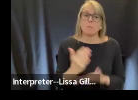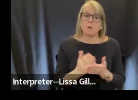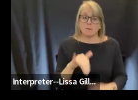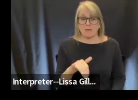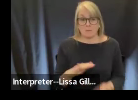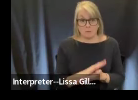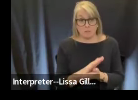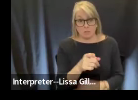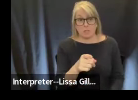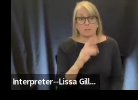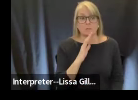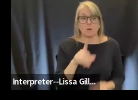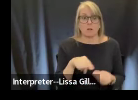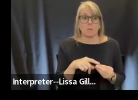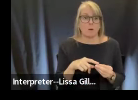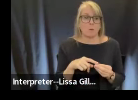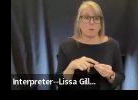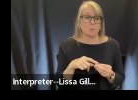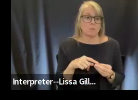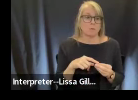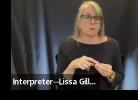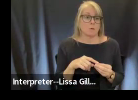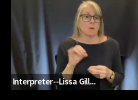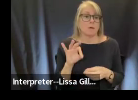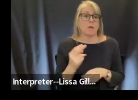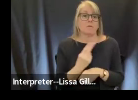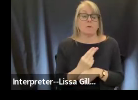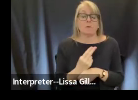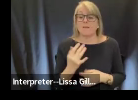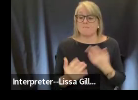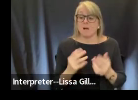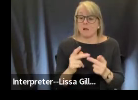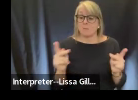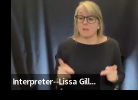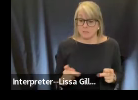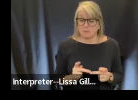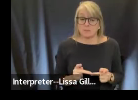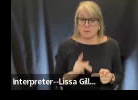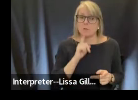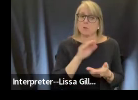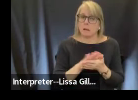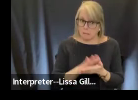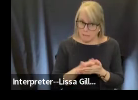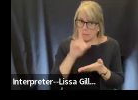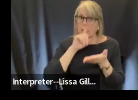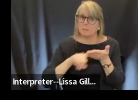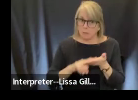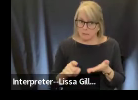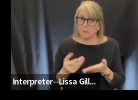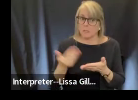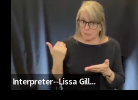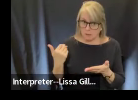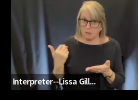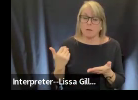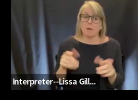sheet is talking about having, if you're using a fireplace, making sure that those have been cleaned, inspected, and that the